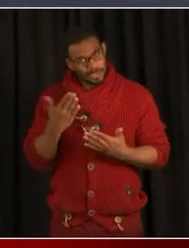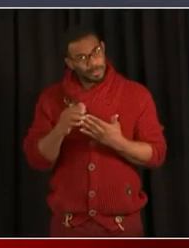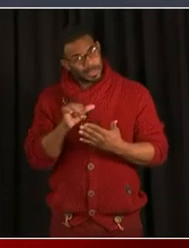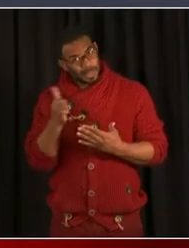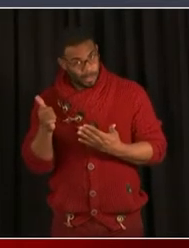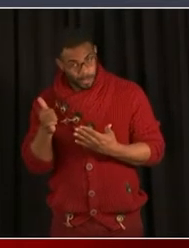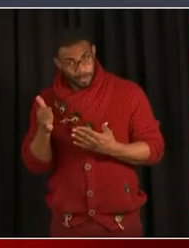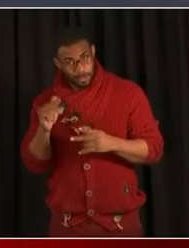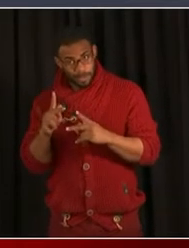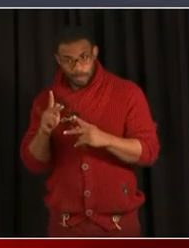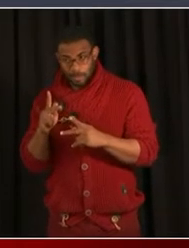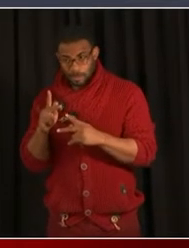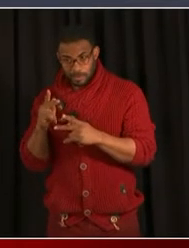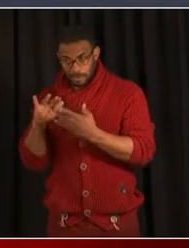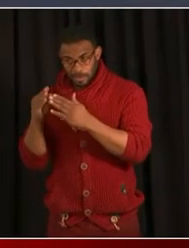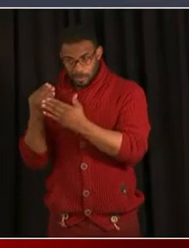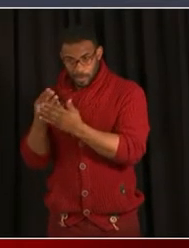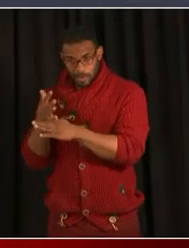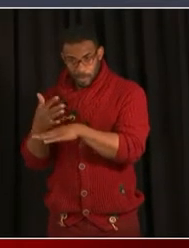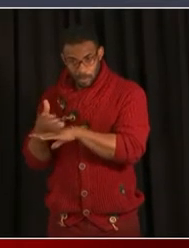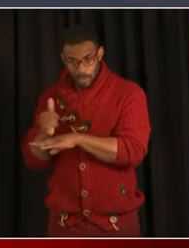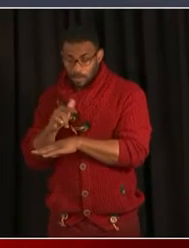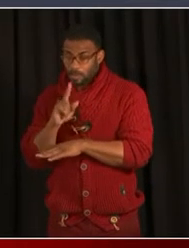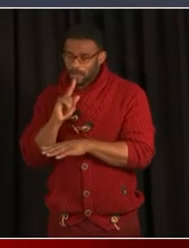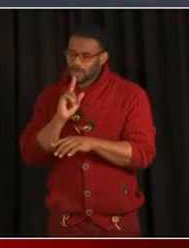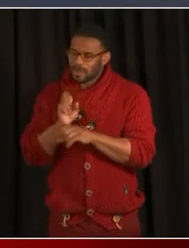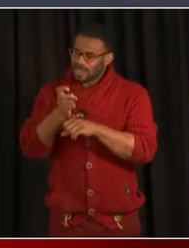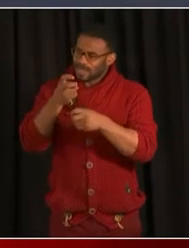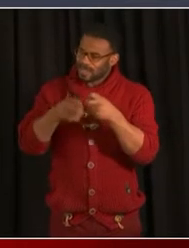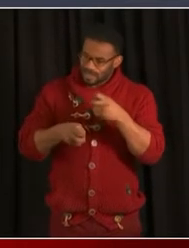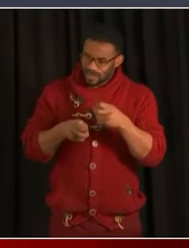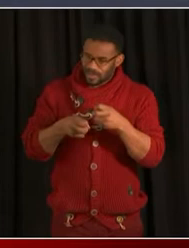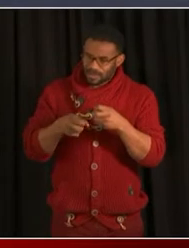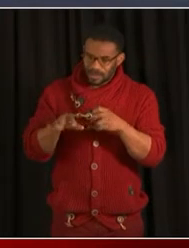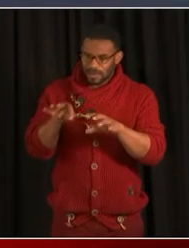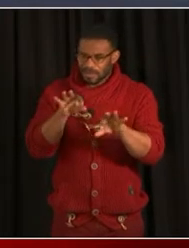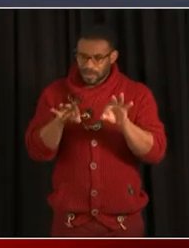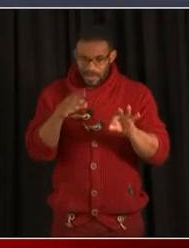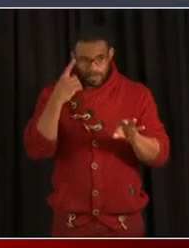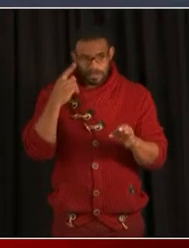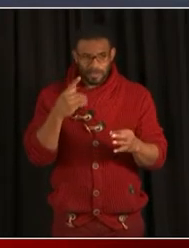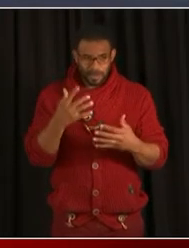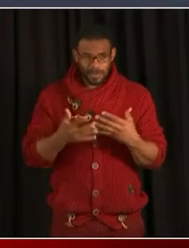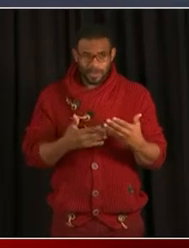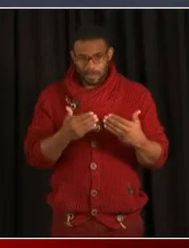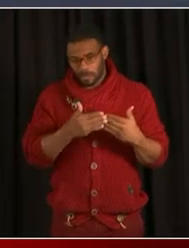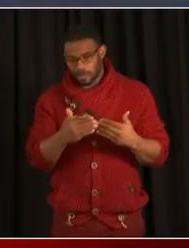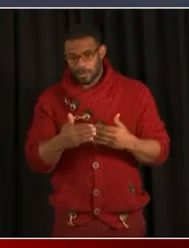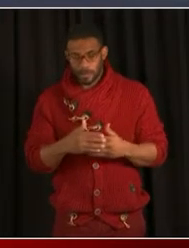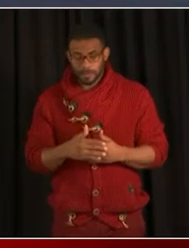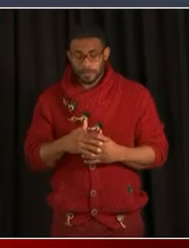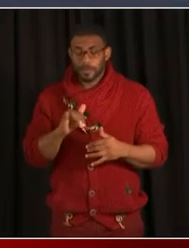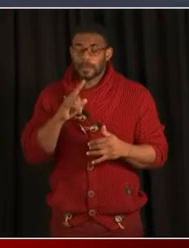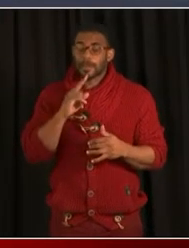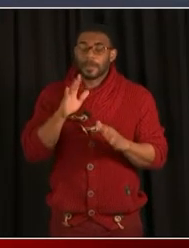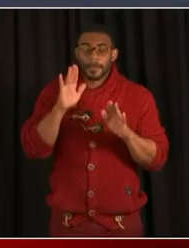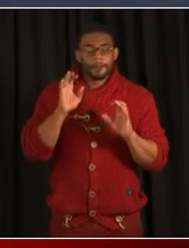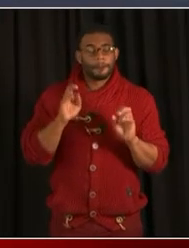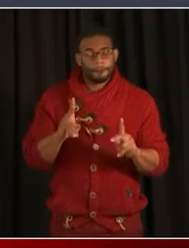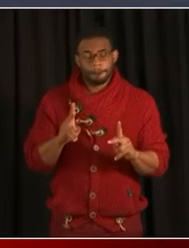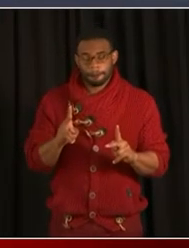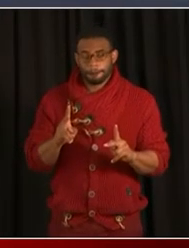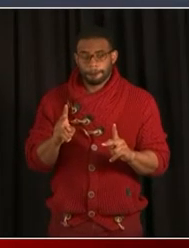Some of the other city money has run out. So it's going to be really tough, pickings for going forward. So this is a